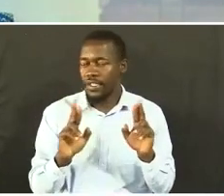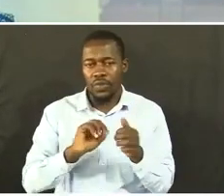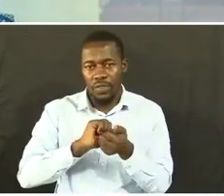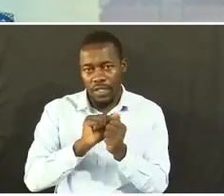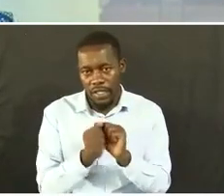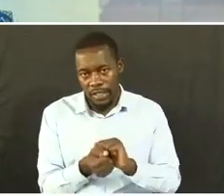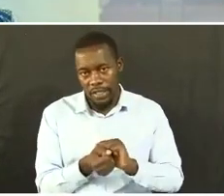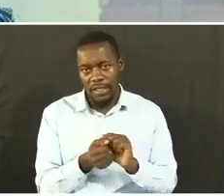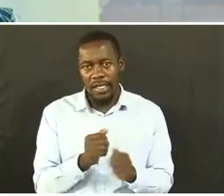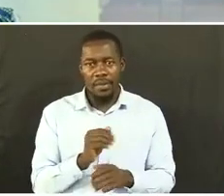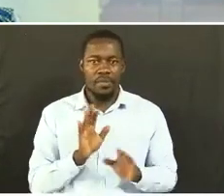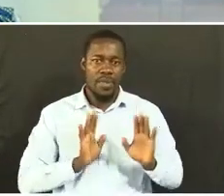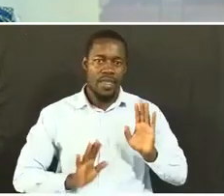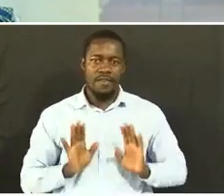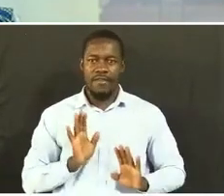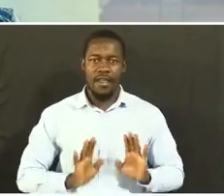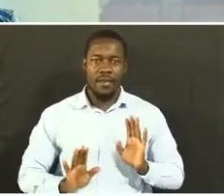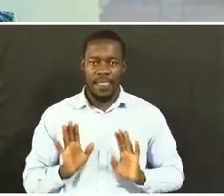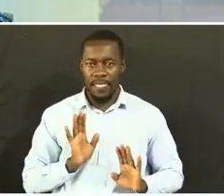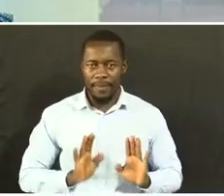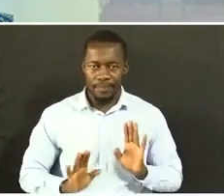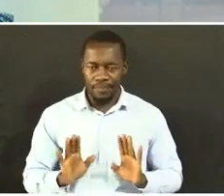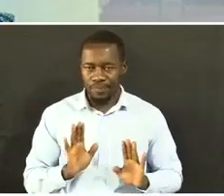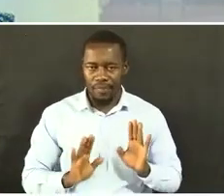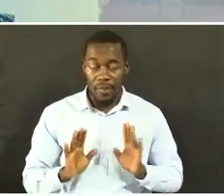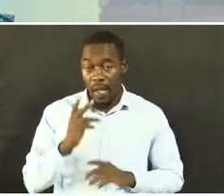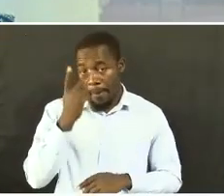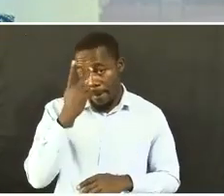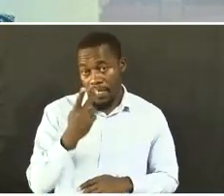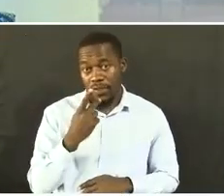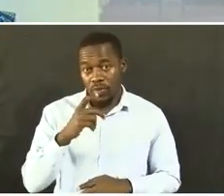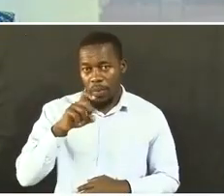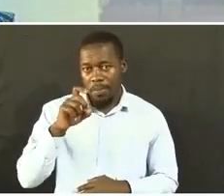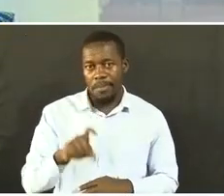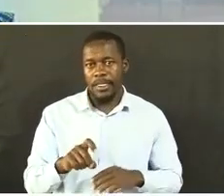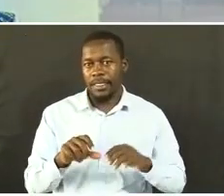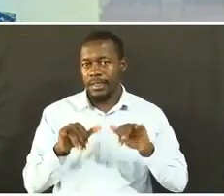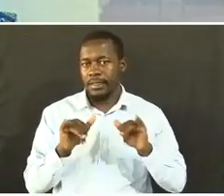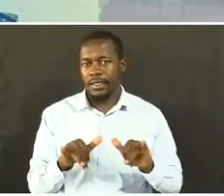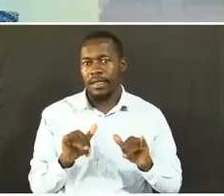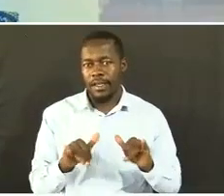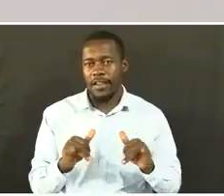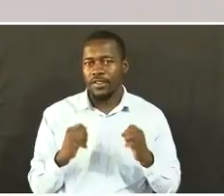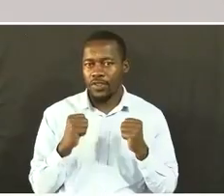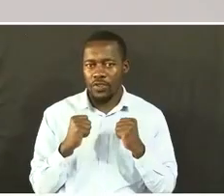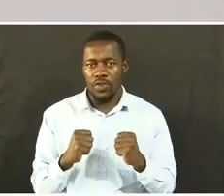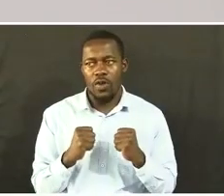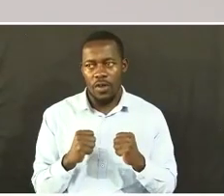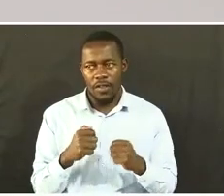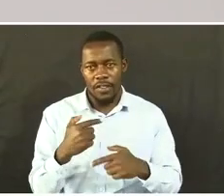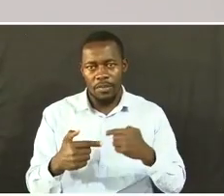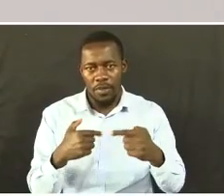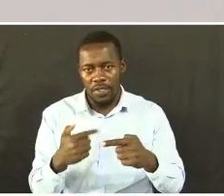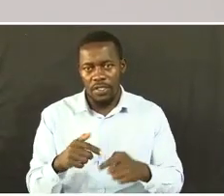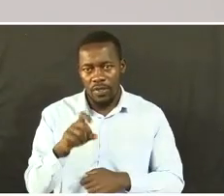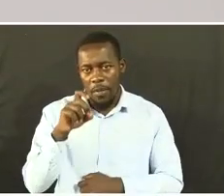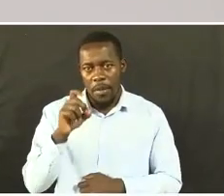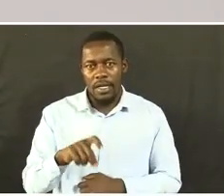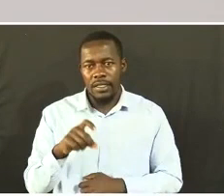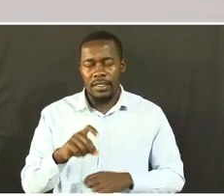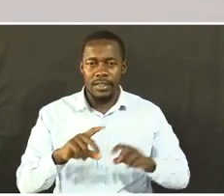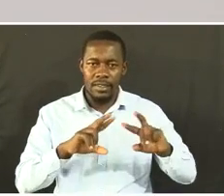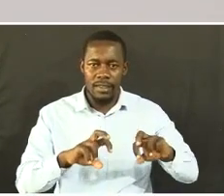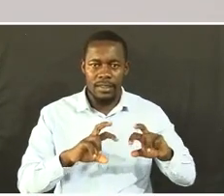you incentivize. And as a parent, you need to remain firm in this process. You need to seek the possibility of a